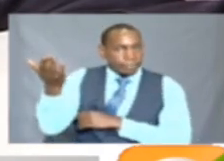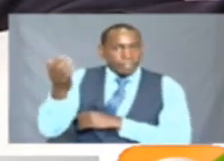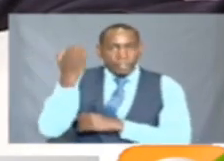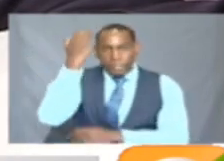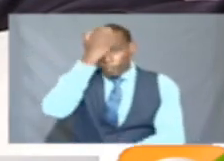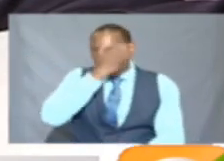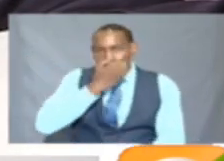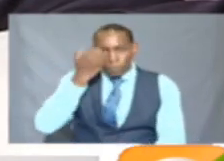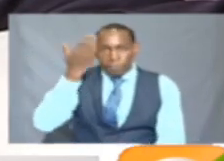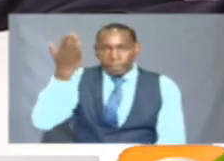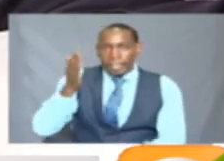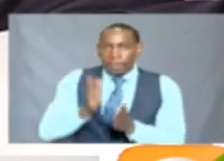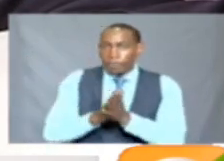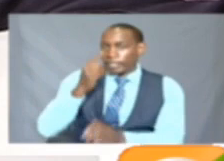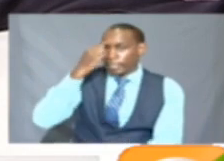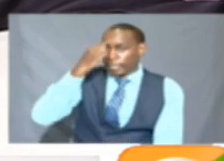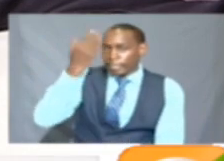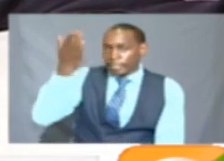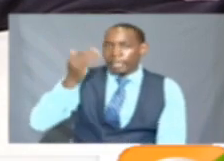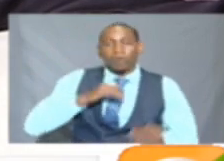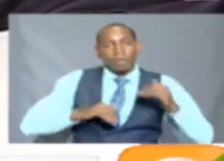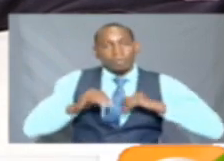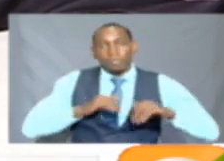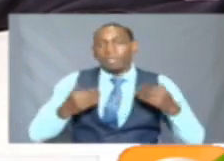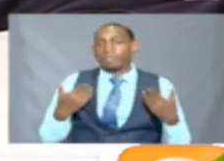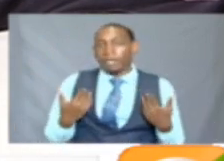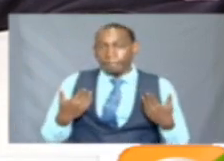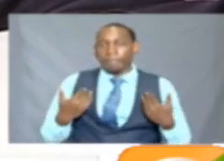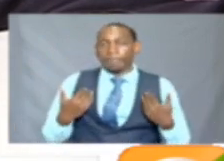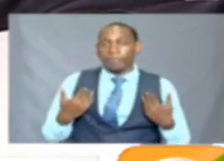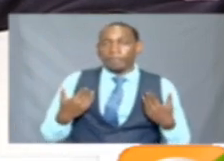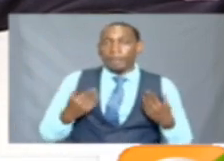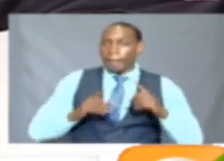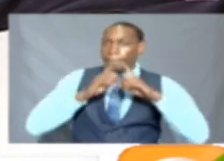Europe or Asia, corruption is there.